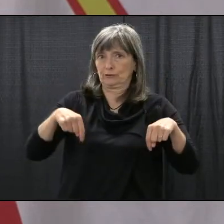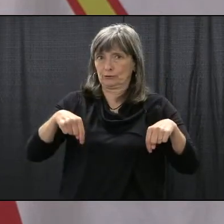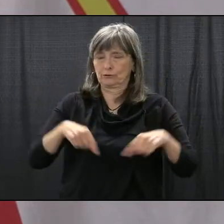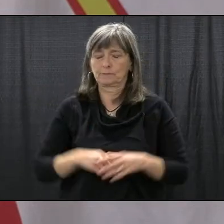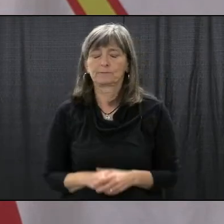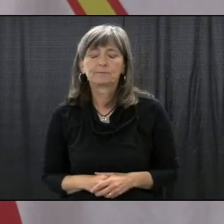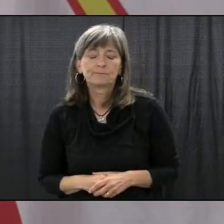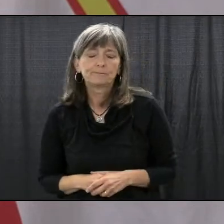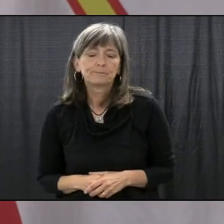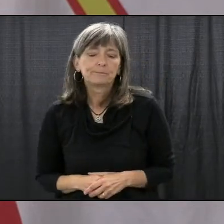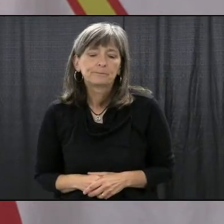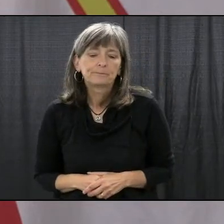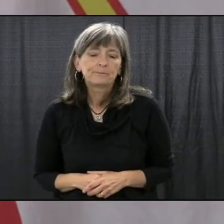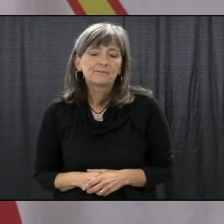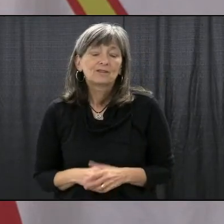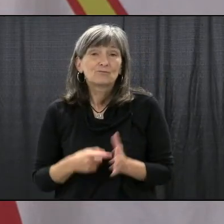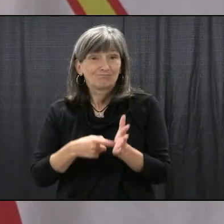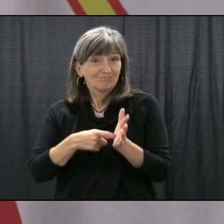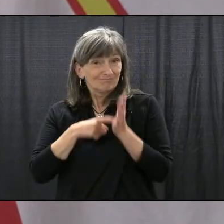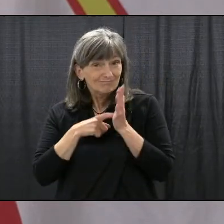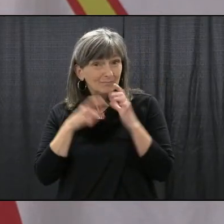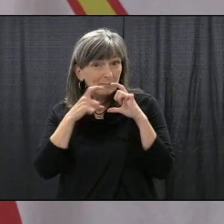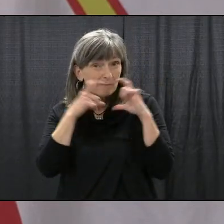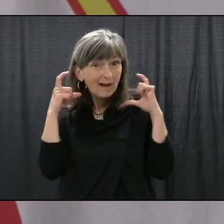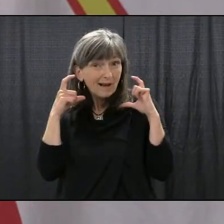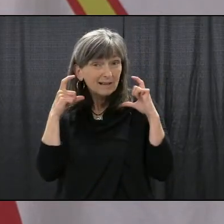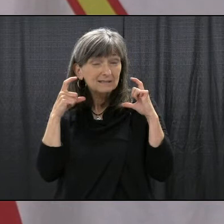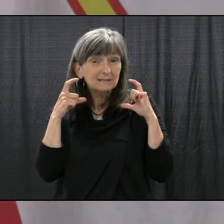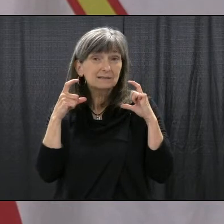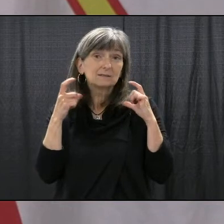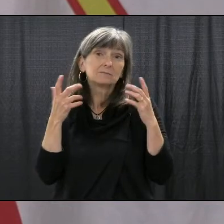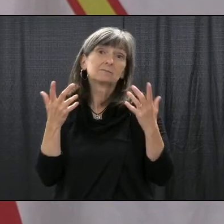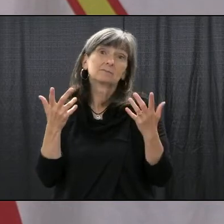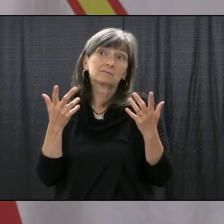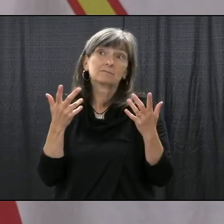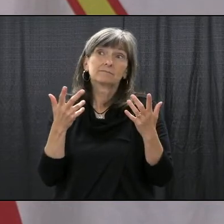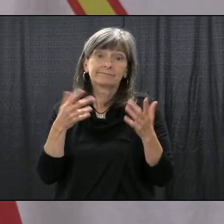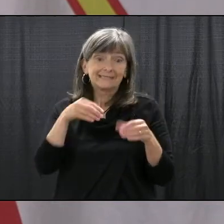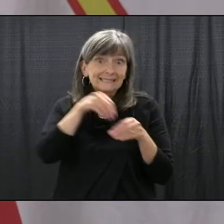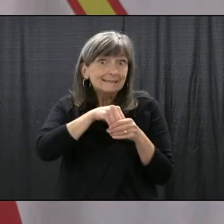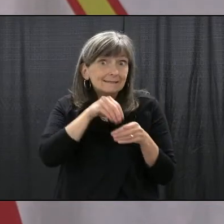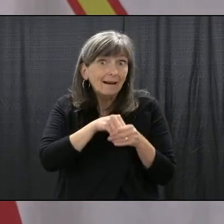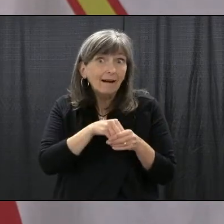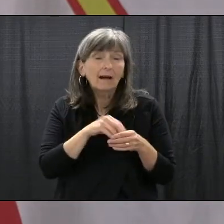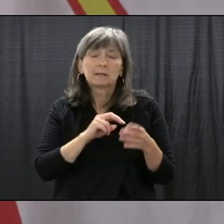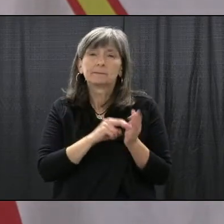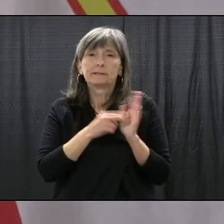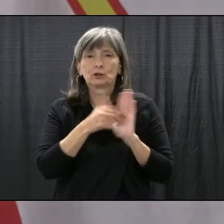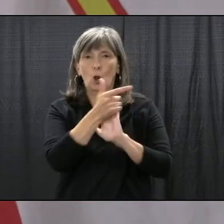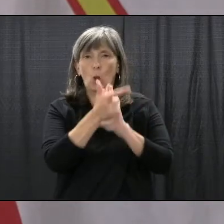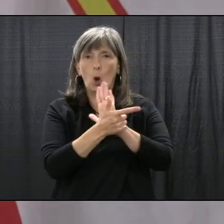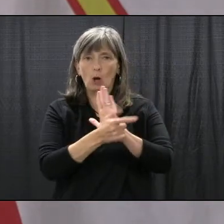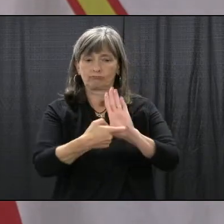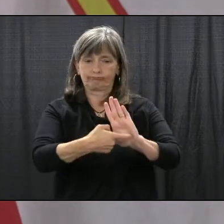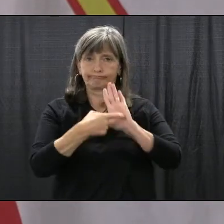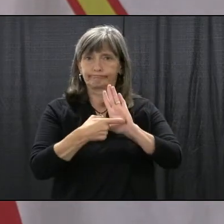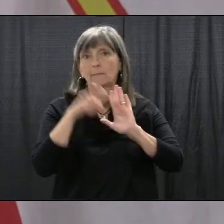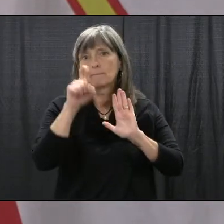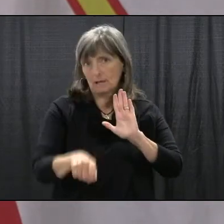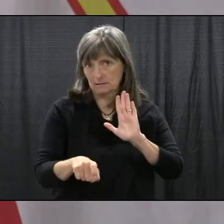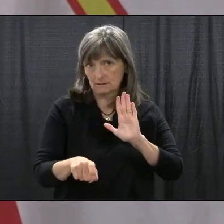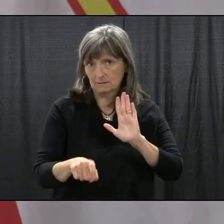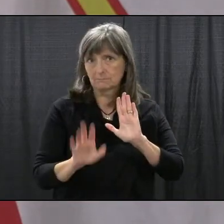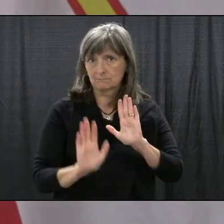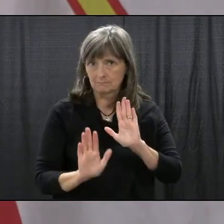so when we're talking about mandatory masking, of course, that means that it is, under the legislation, it's required